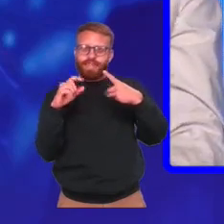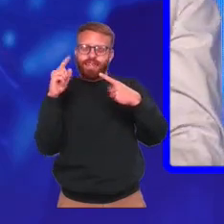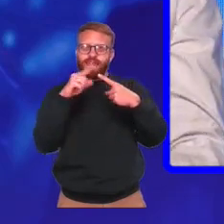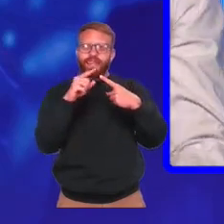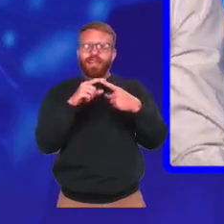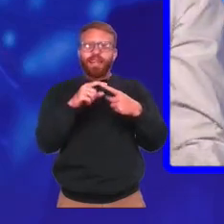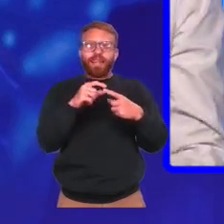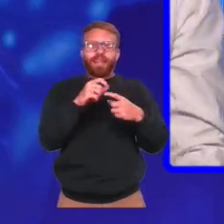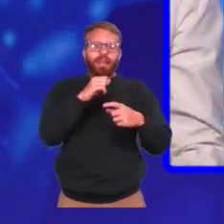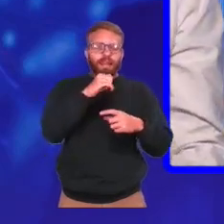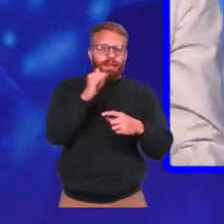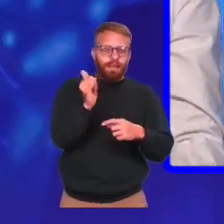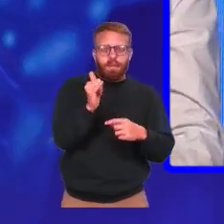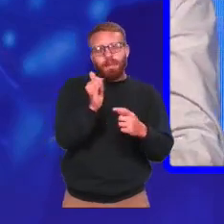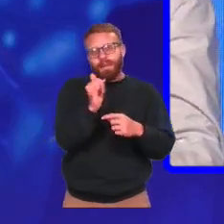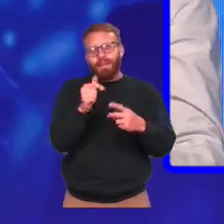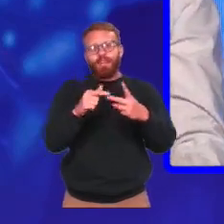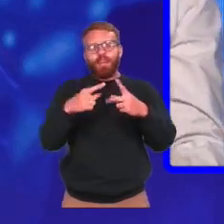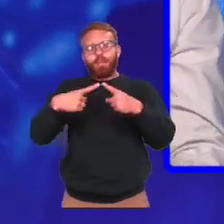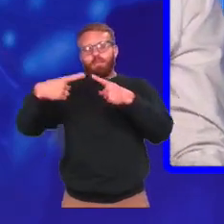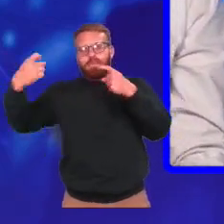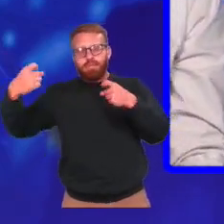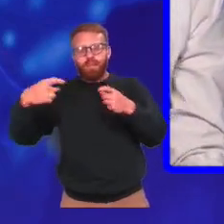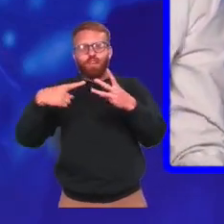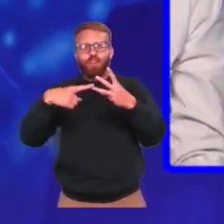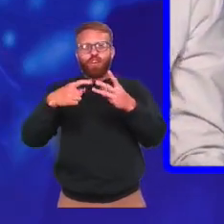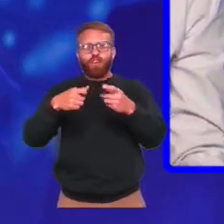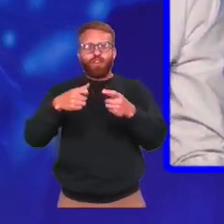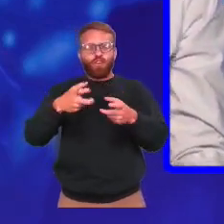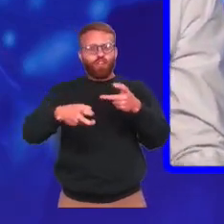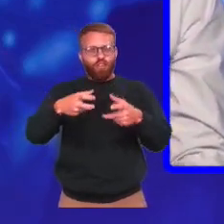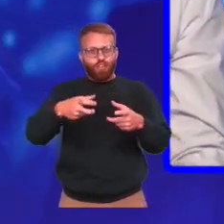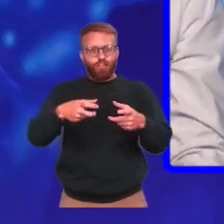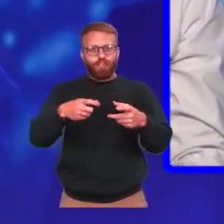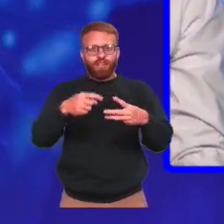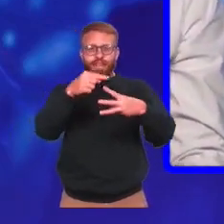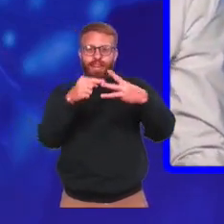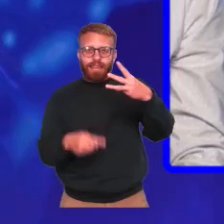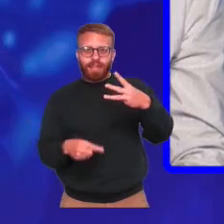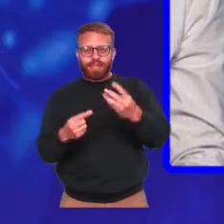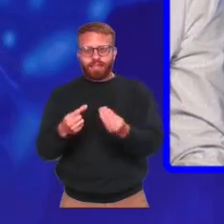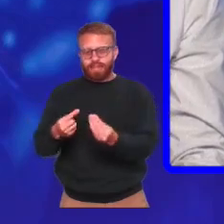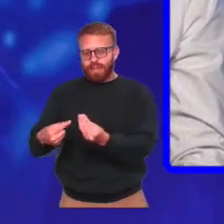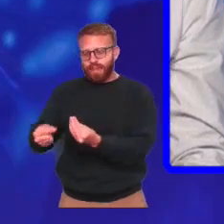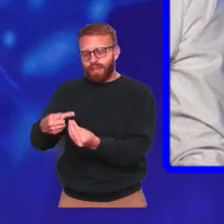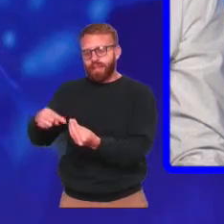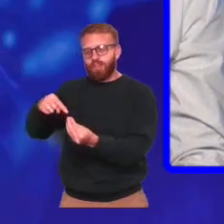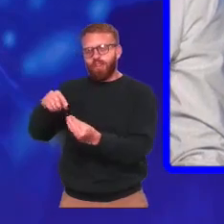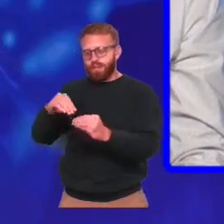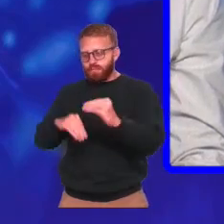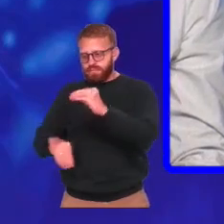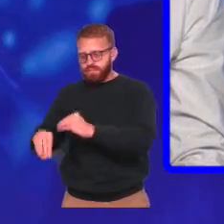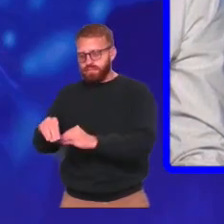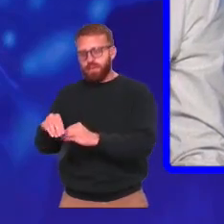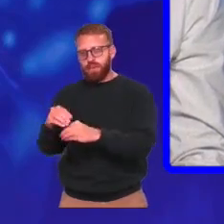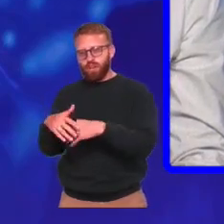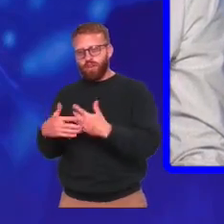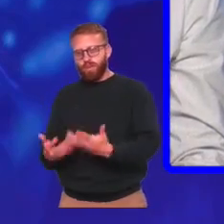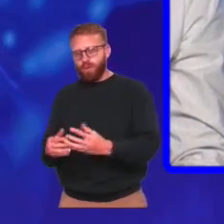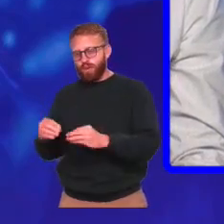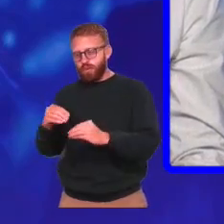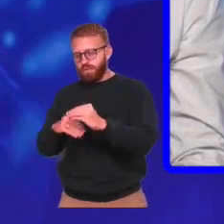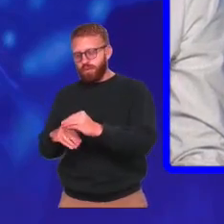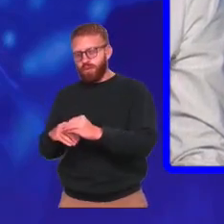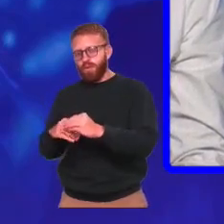right? The designer needs to think about those things. How does the camera frame the experience? How do the